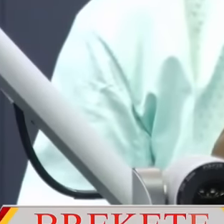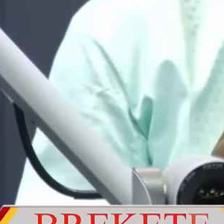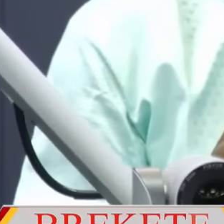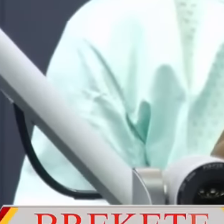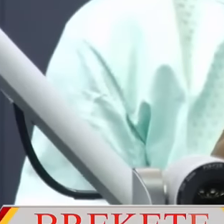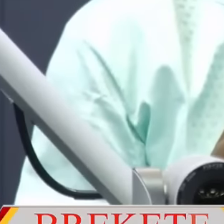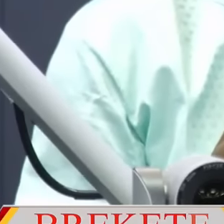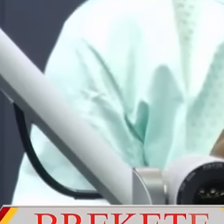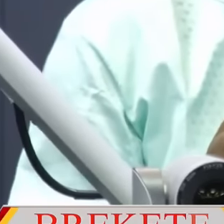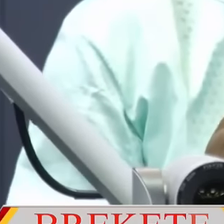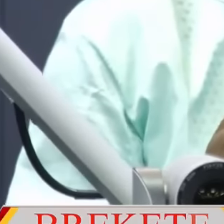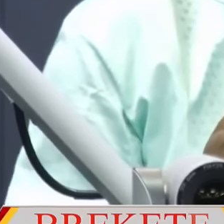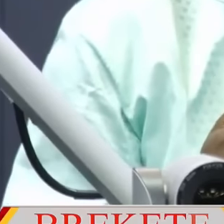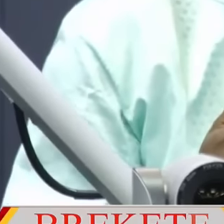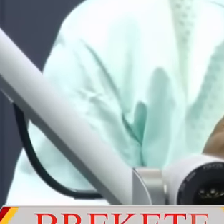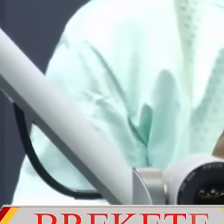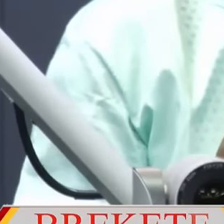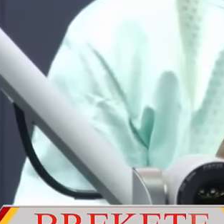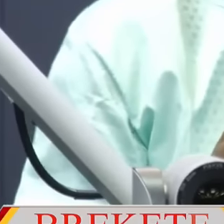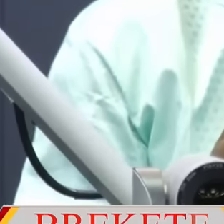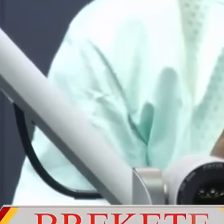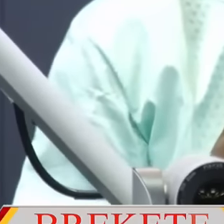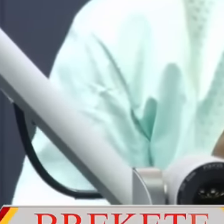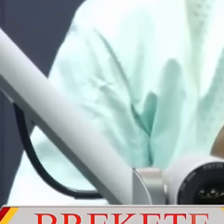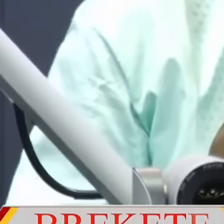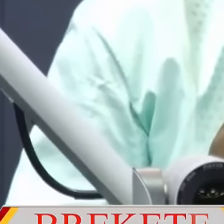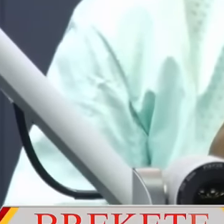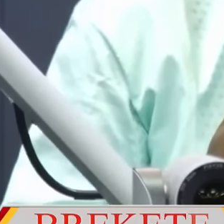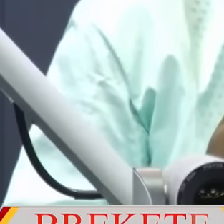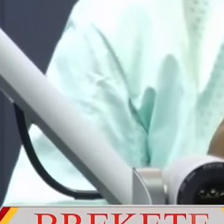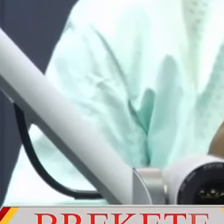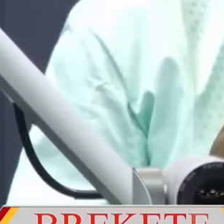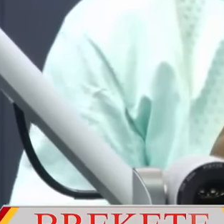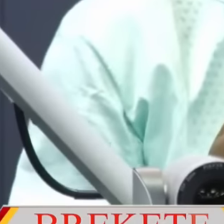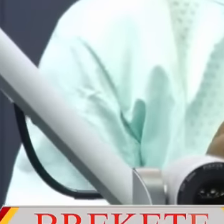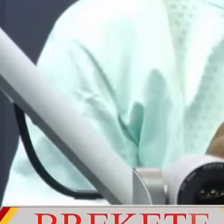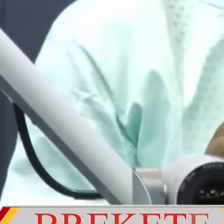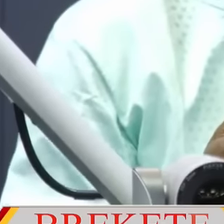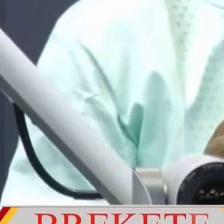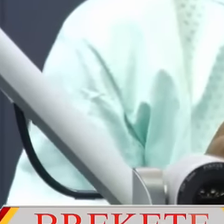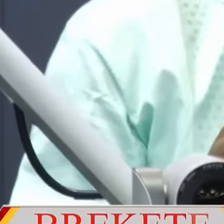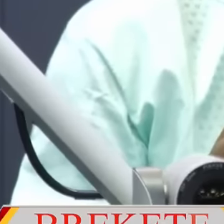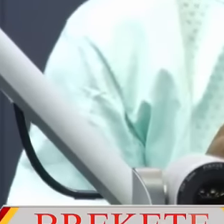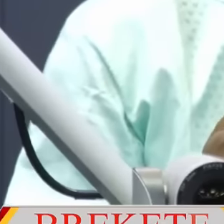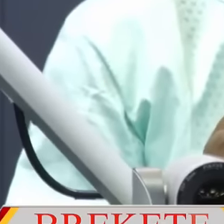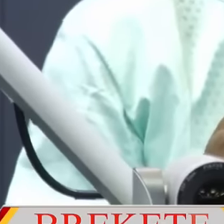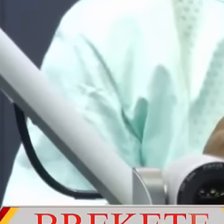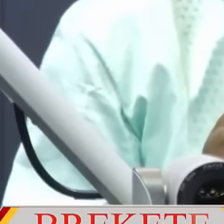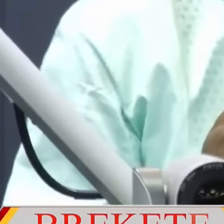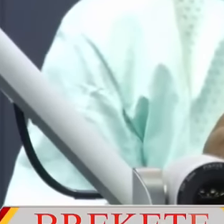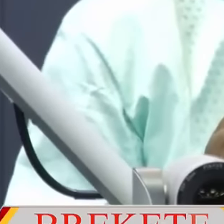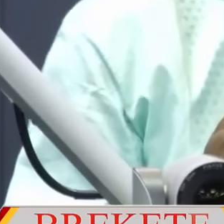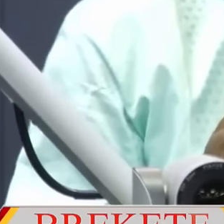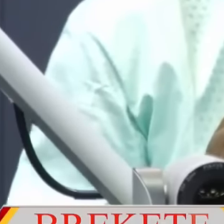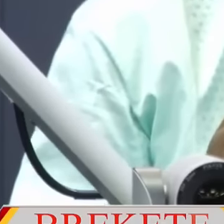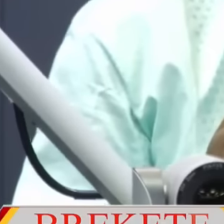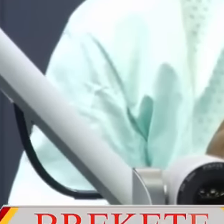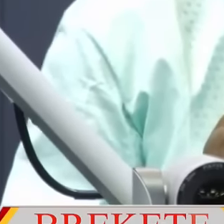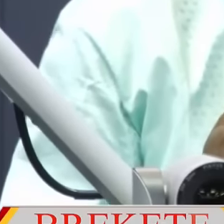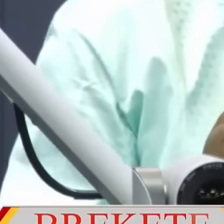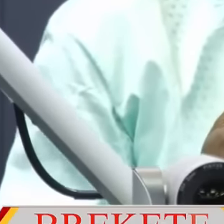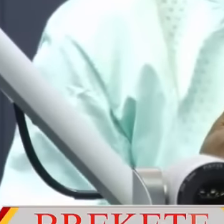sai ya ce ai shi yana da sihiri wanda in ya taba kiwon dabbobi ma da dan